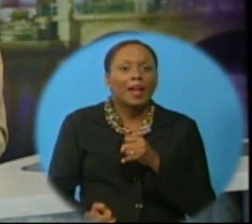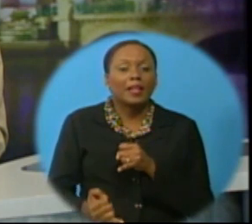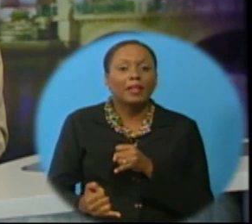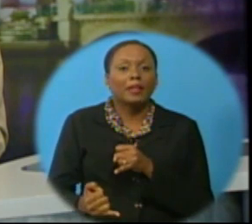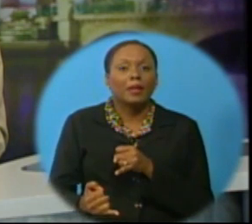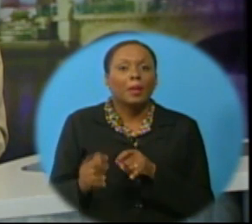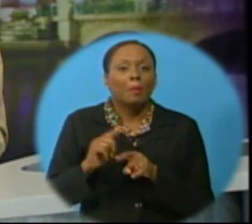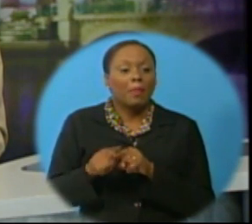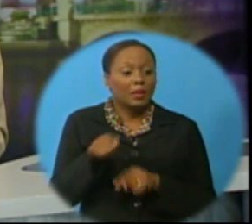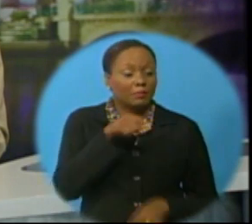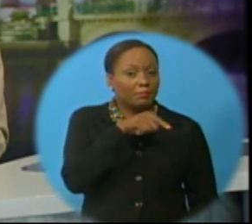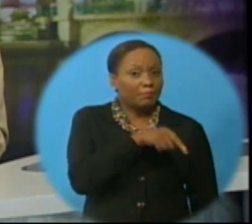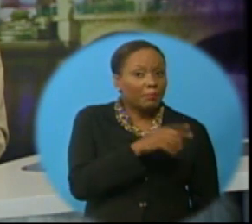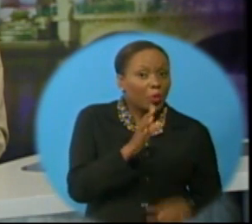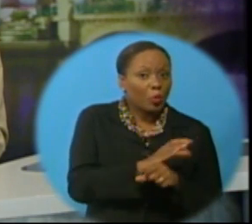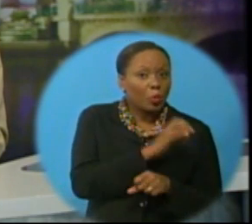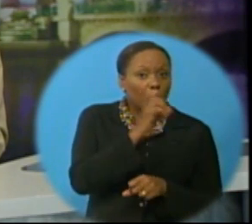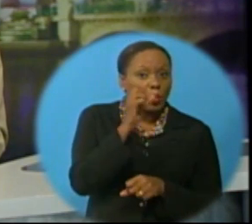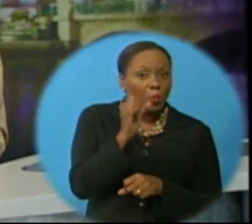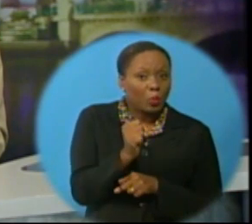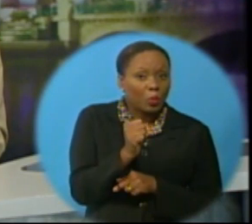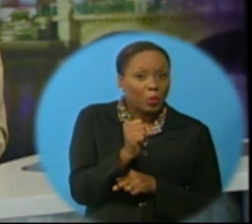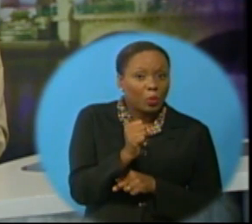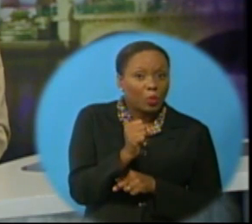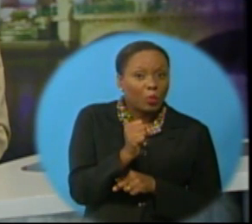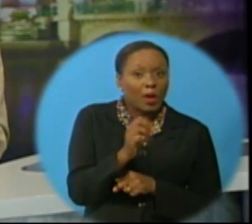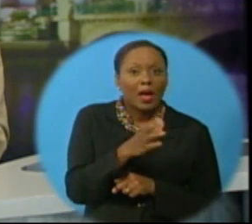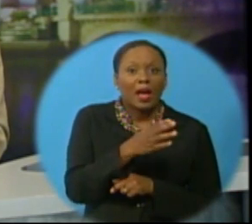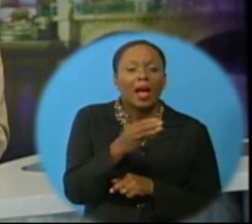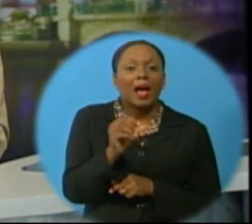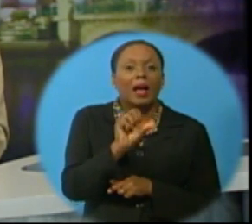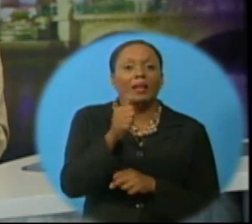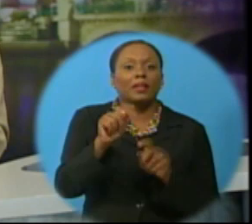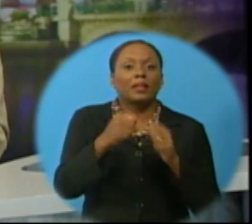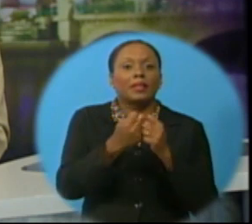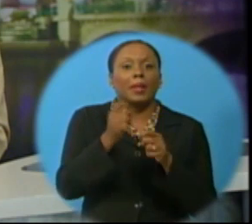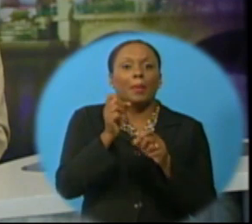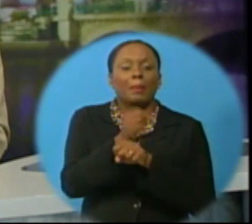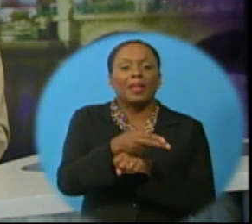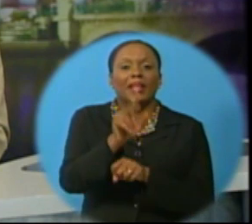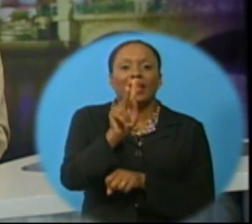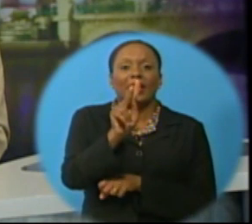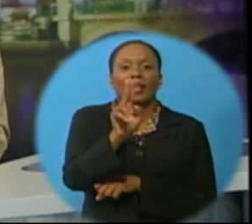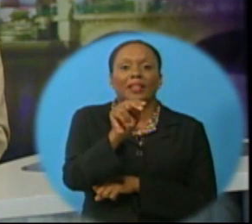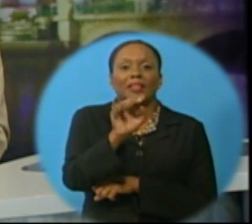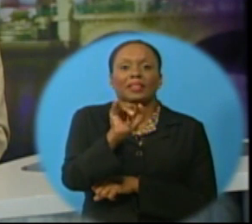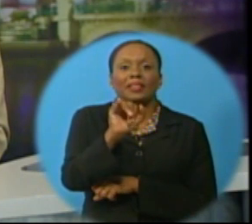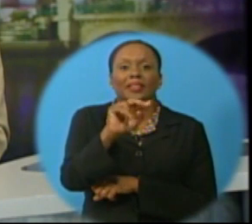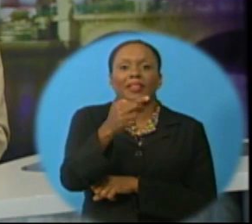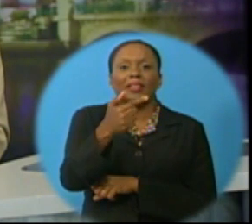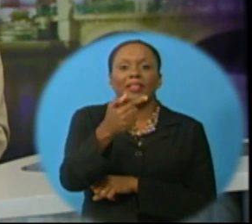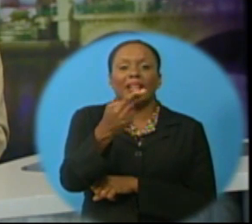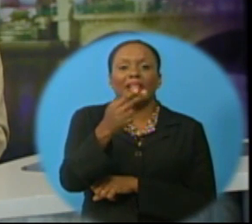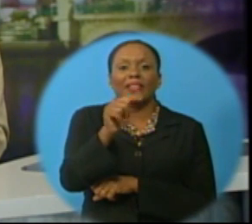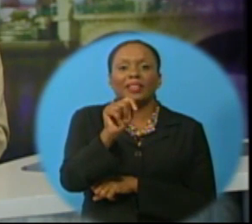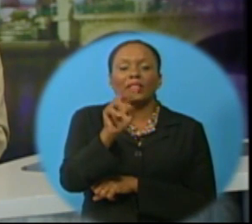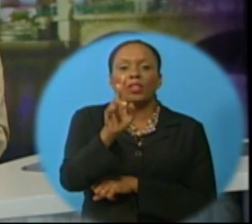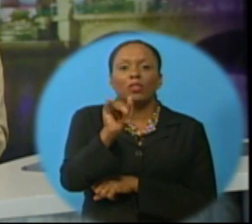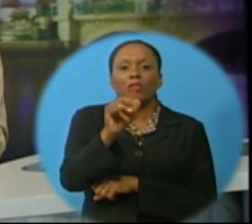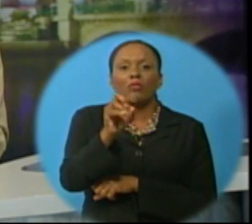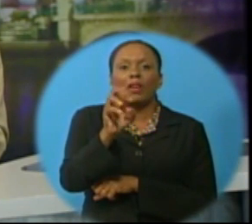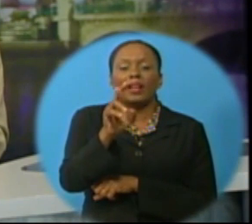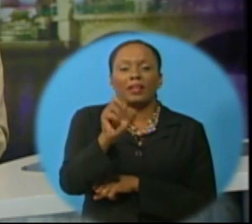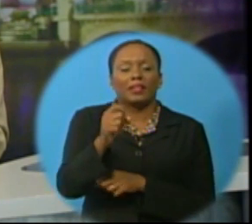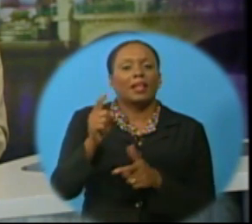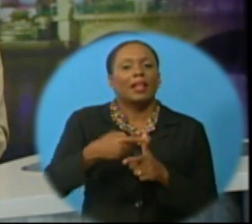Mumbai win and Sunrisers Hyderabad defeat Kolkata Knight Riders tomorrow, then it'll come down to net run rate